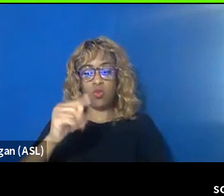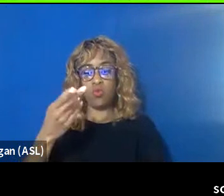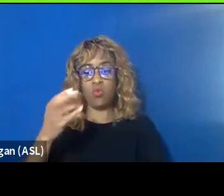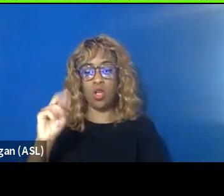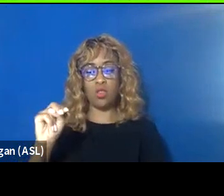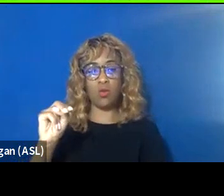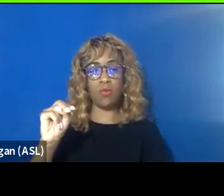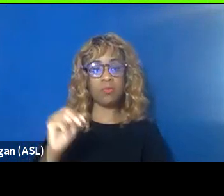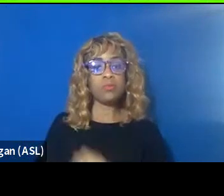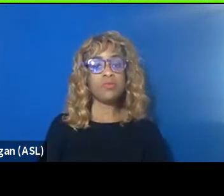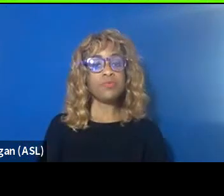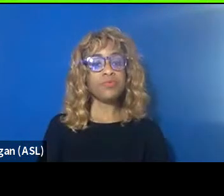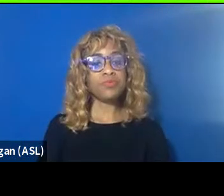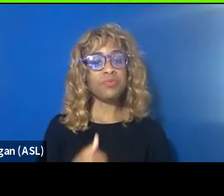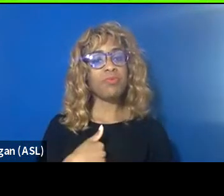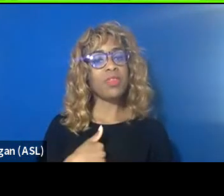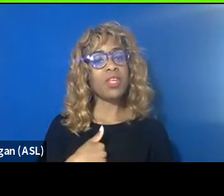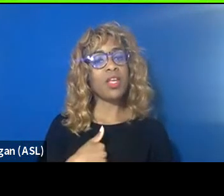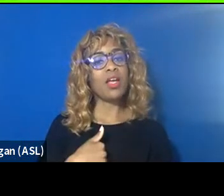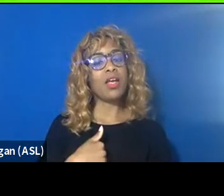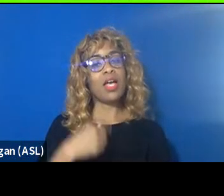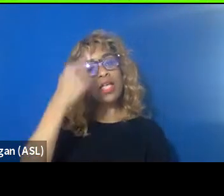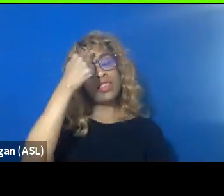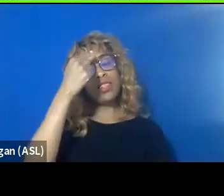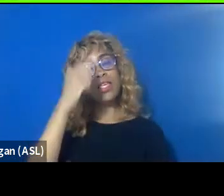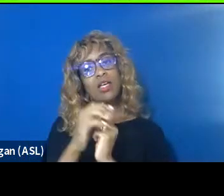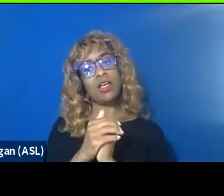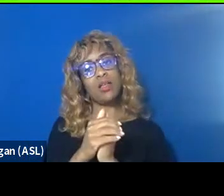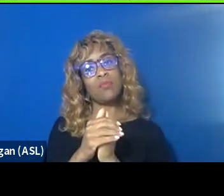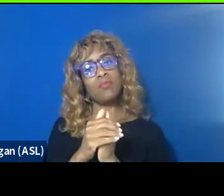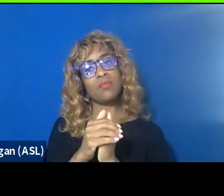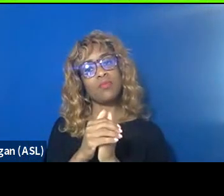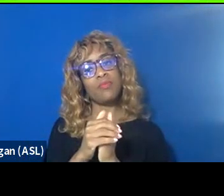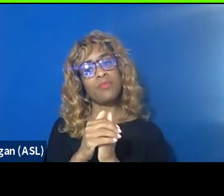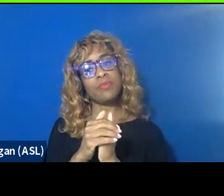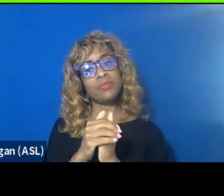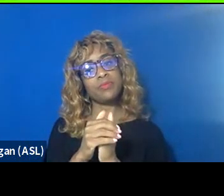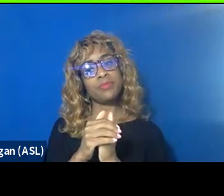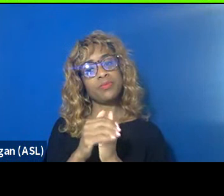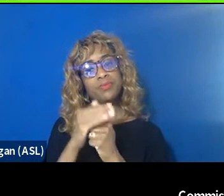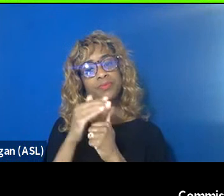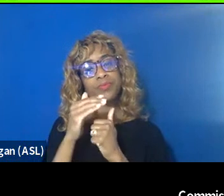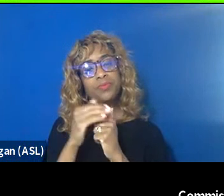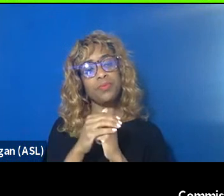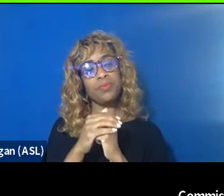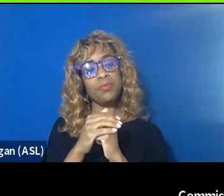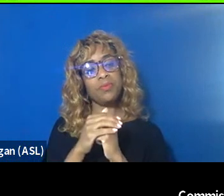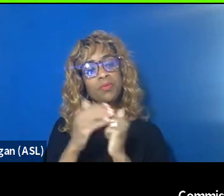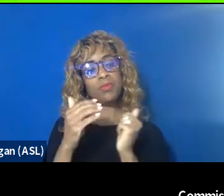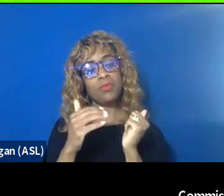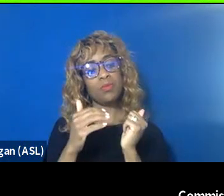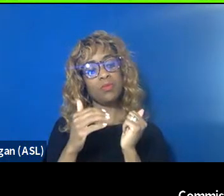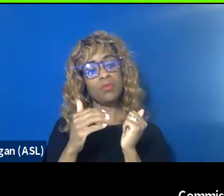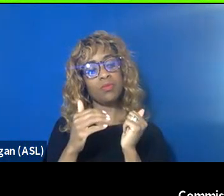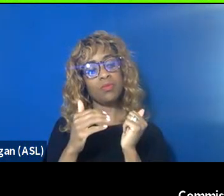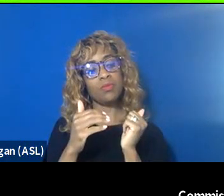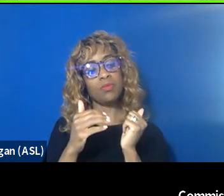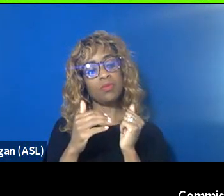think the part that's it's the process that I think I want to recognize that there